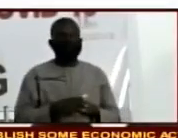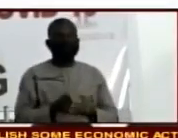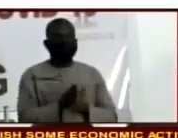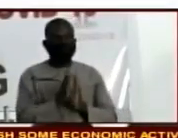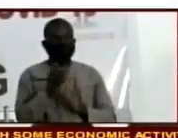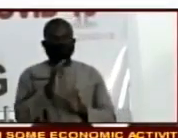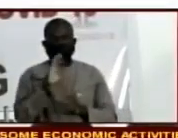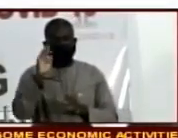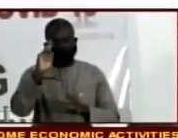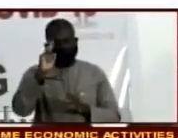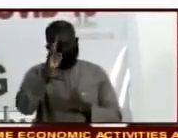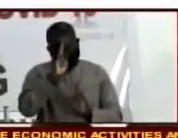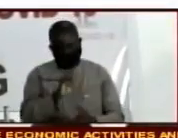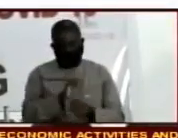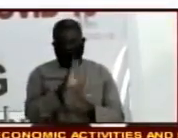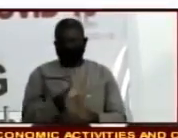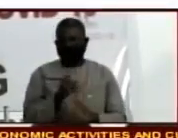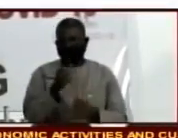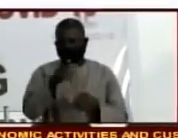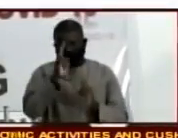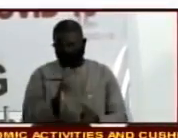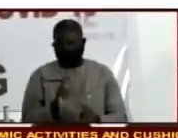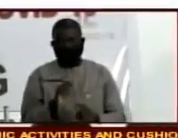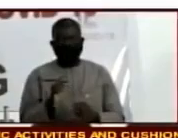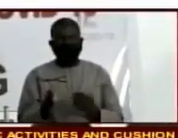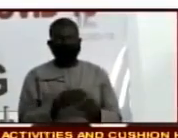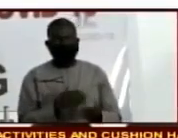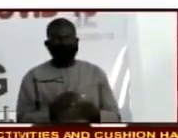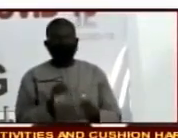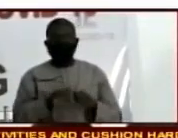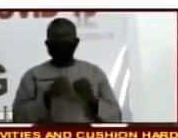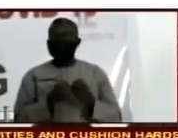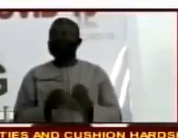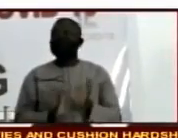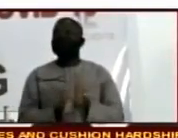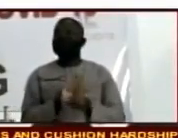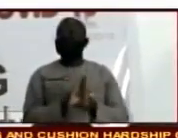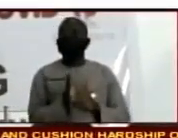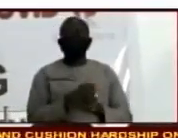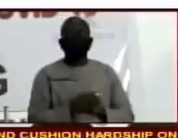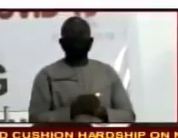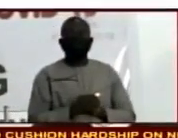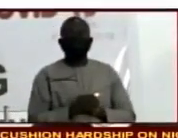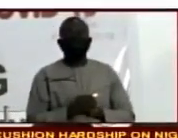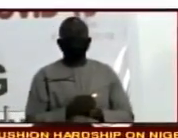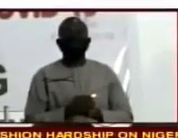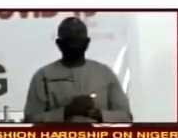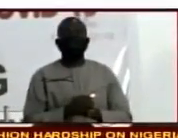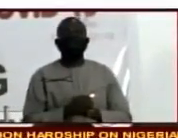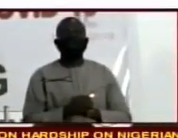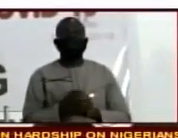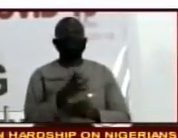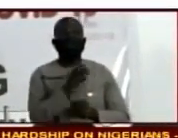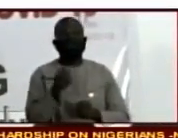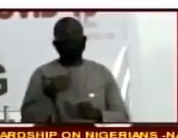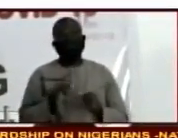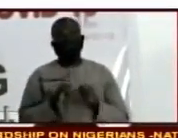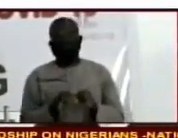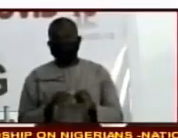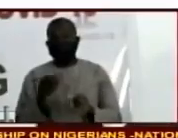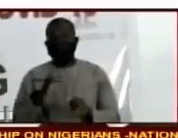Affairs, Disaster Management, and Social Development to identify modalities on continuation of the